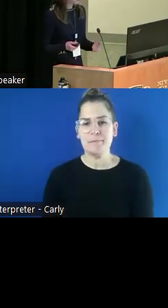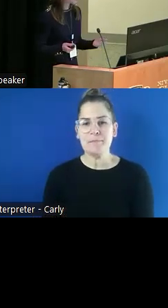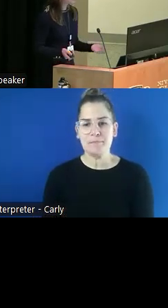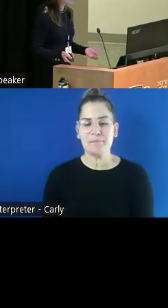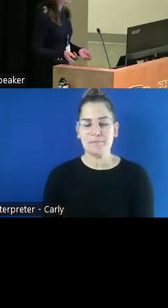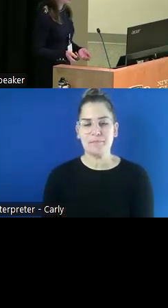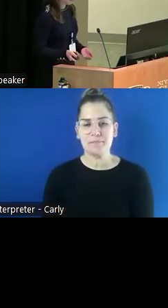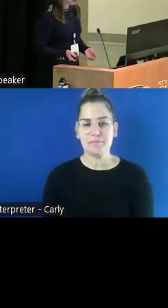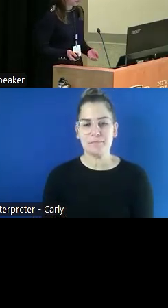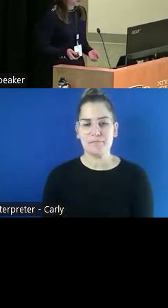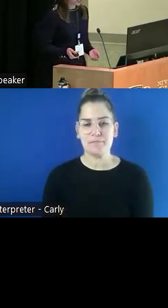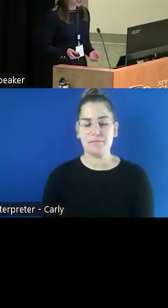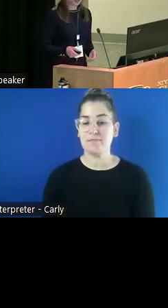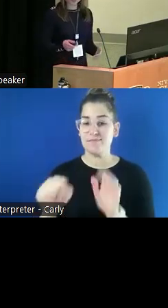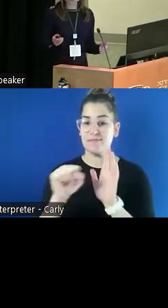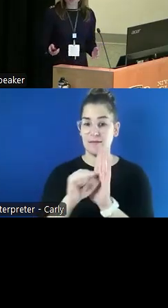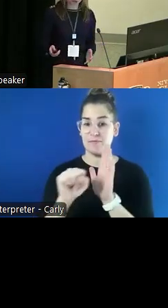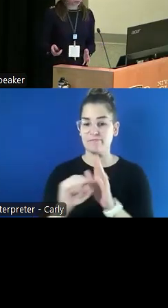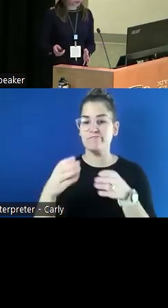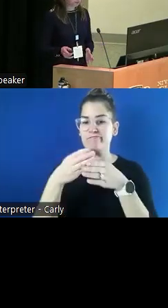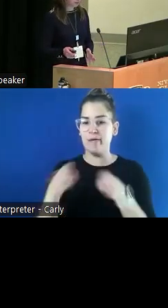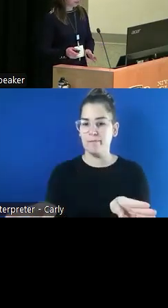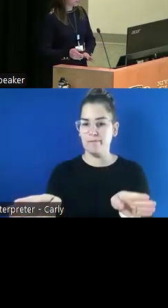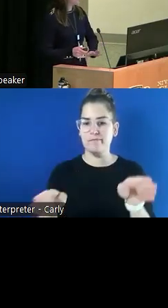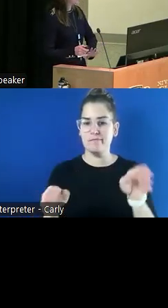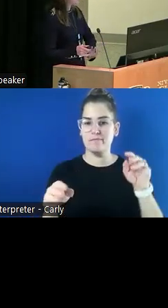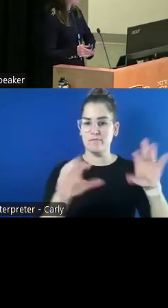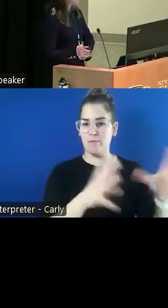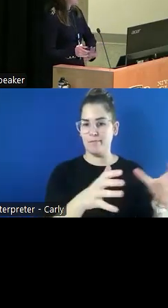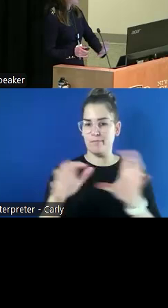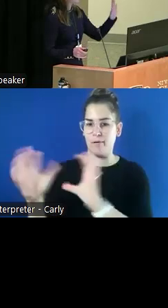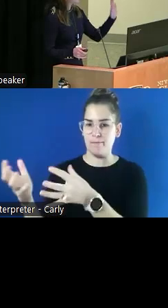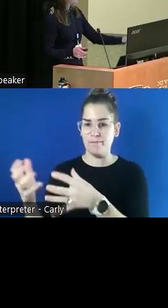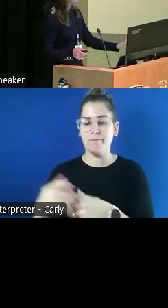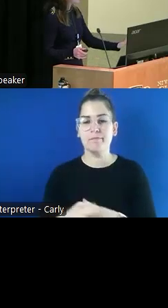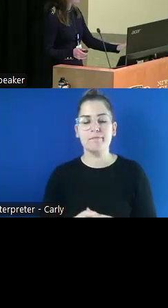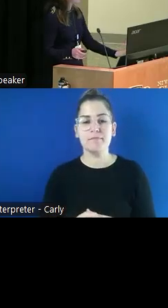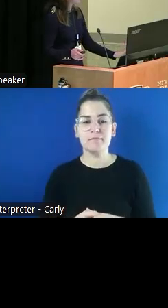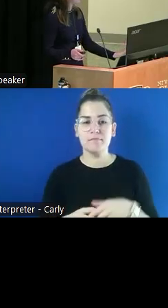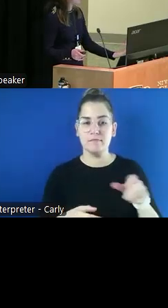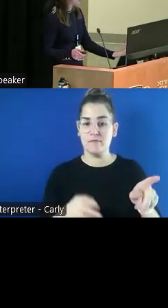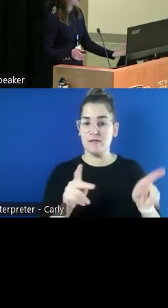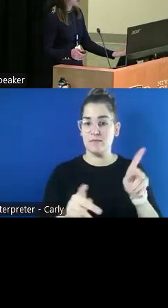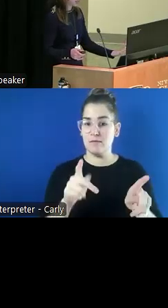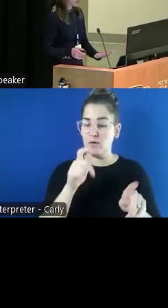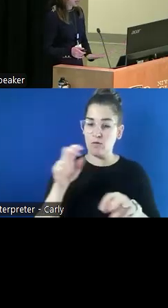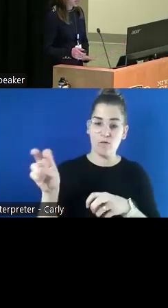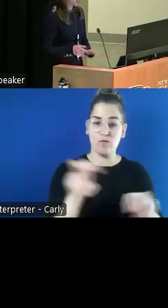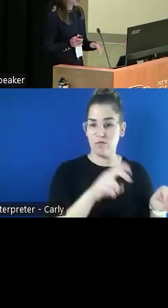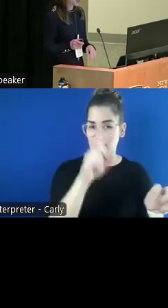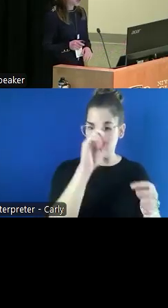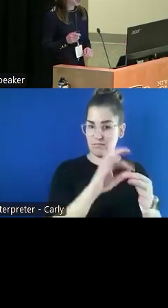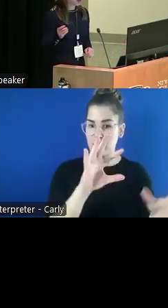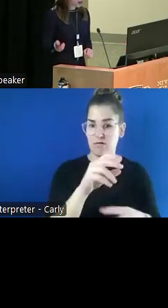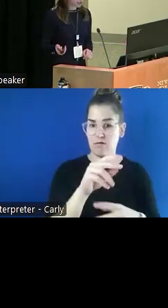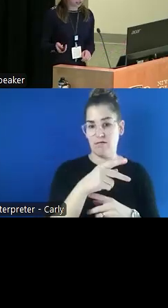When we divided the sample into two subgroups, subjects who transitioned to psychosis and